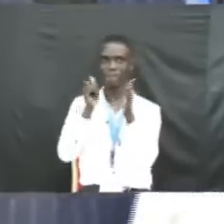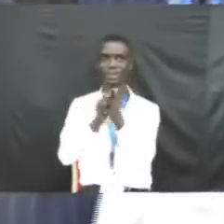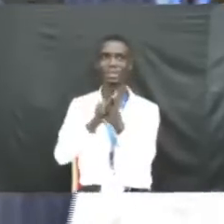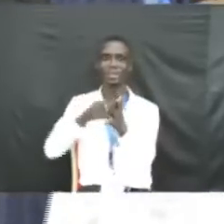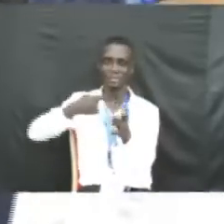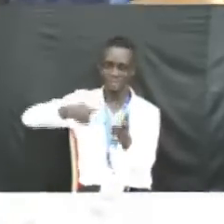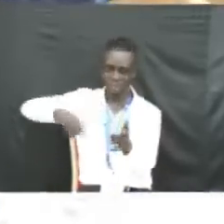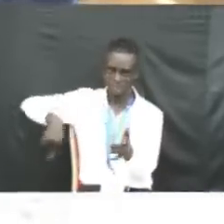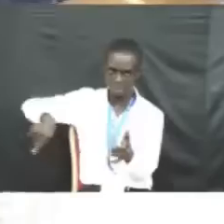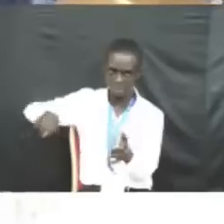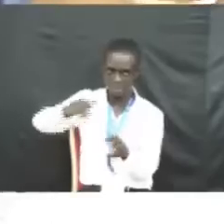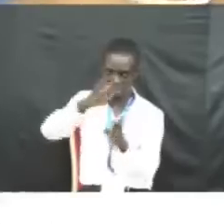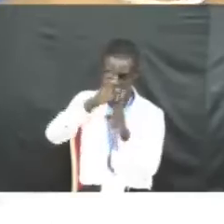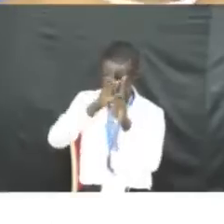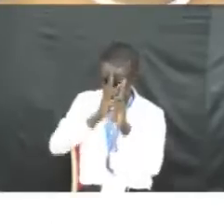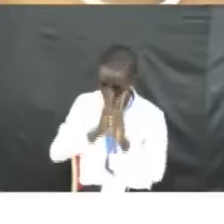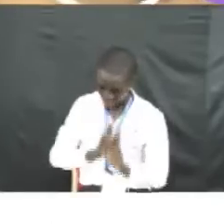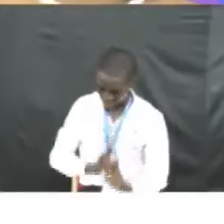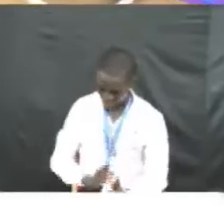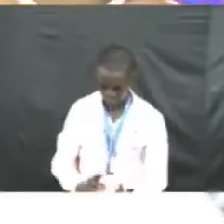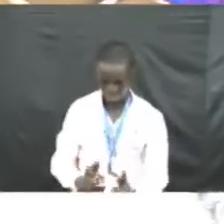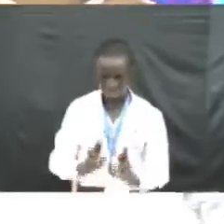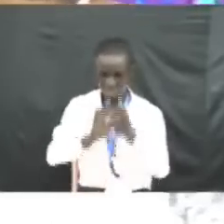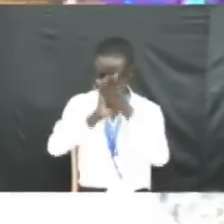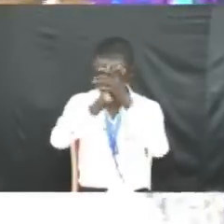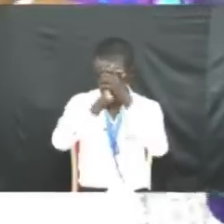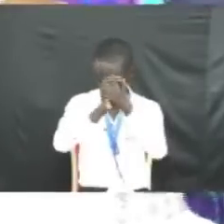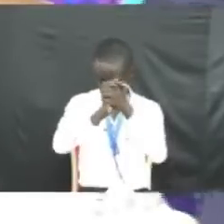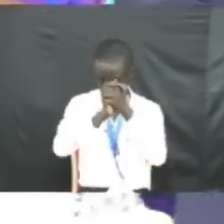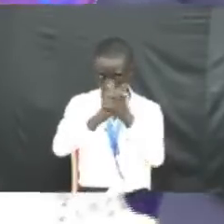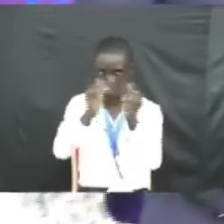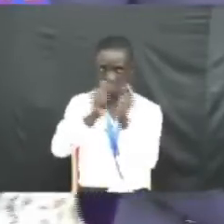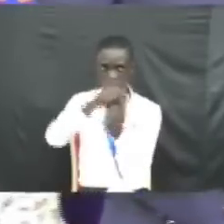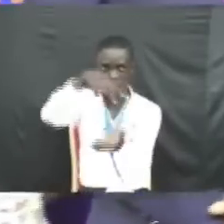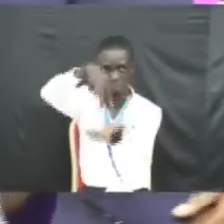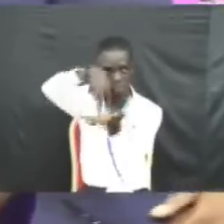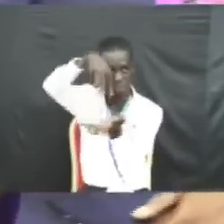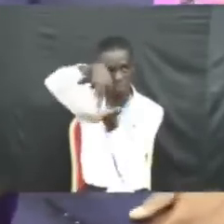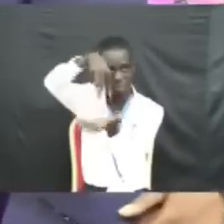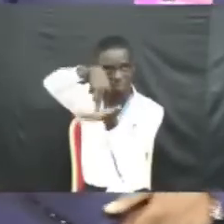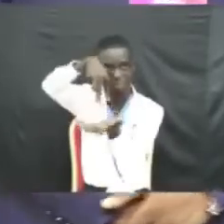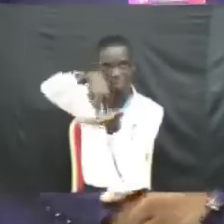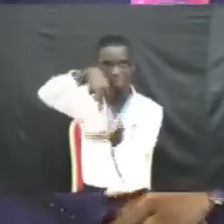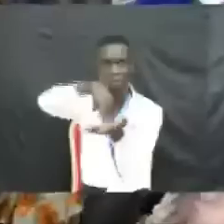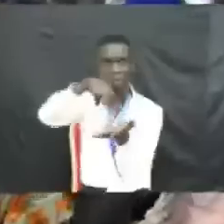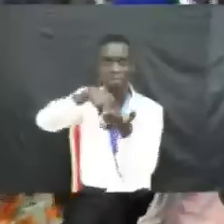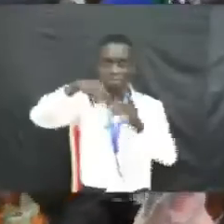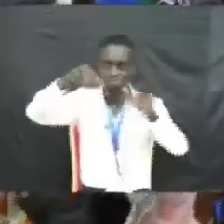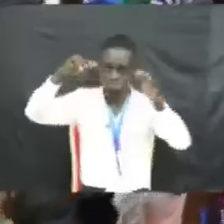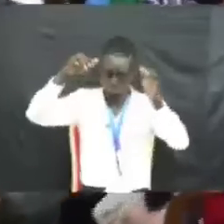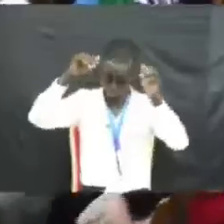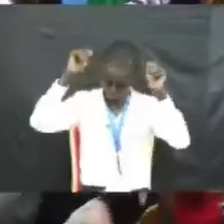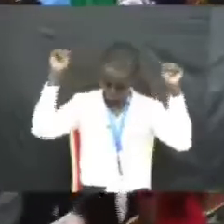that we honor and appreciate them with a standing ovation. Hallelujah.